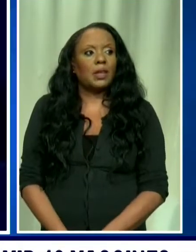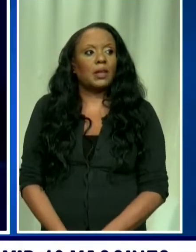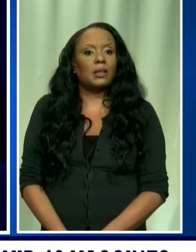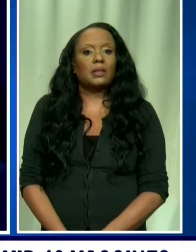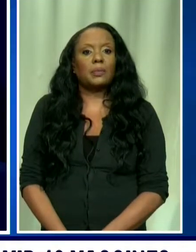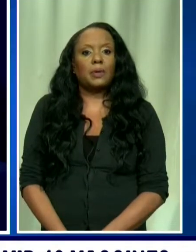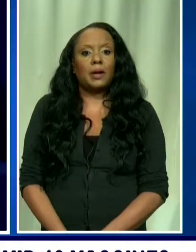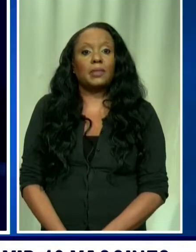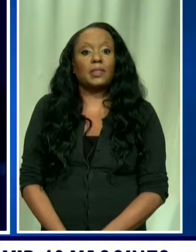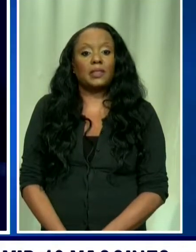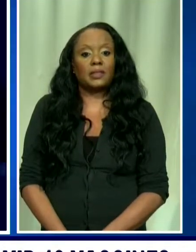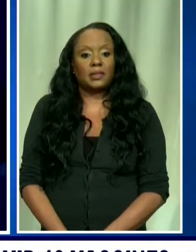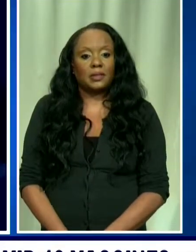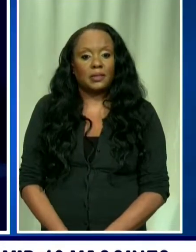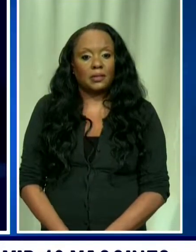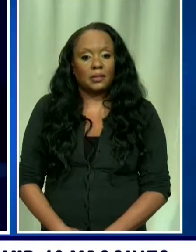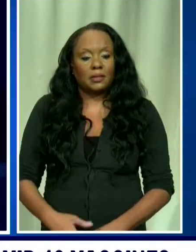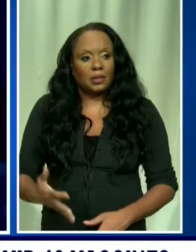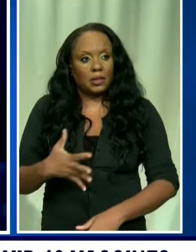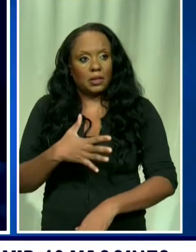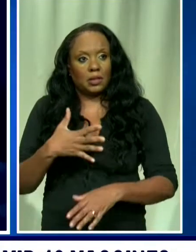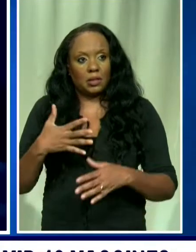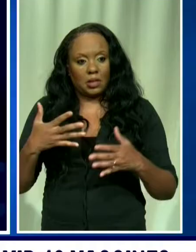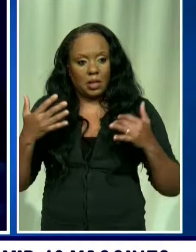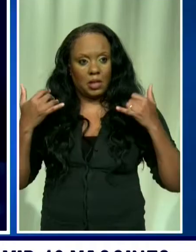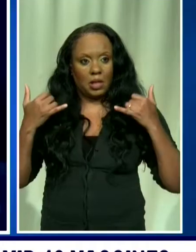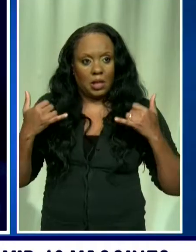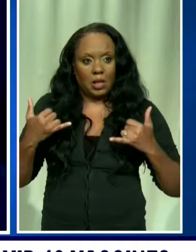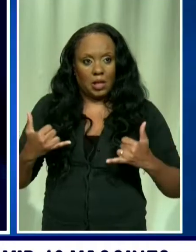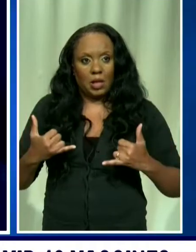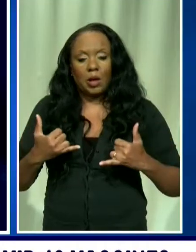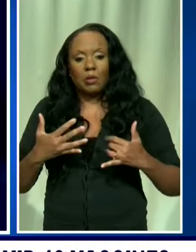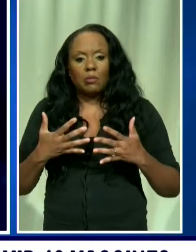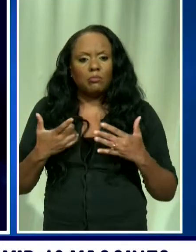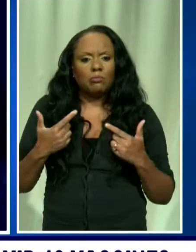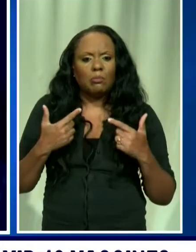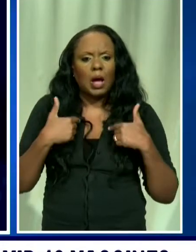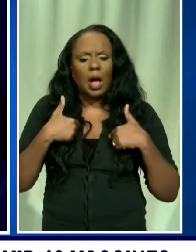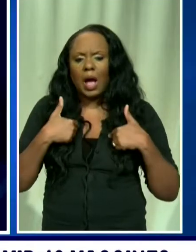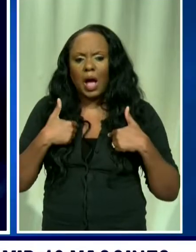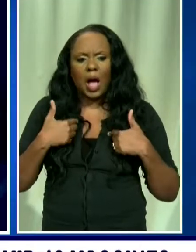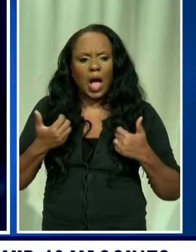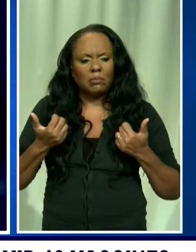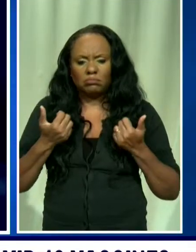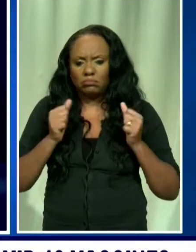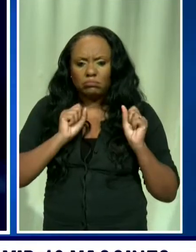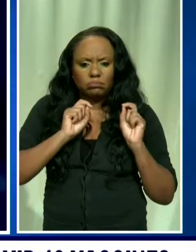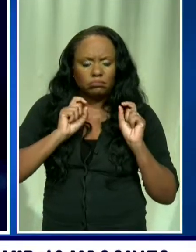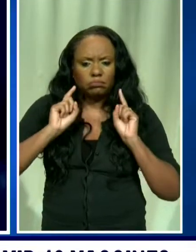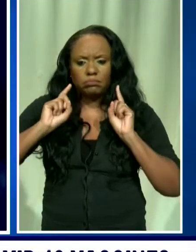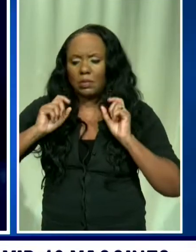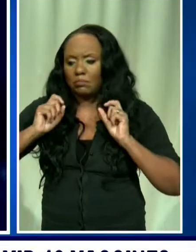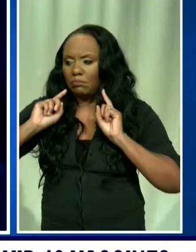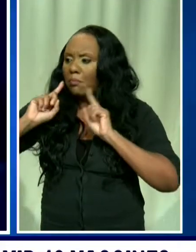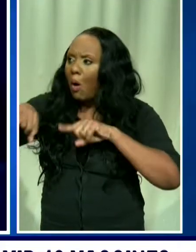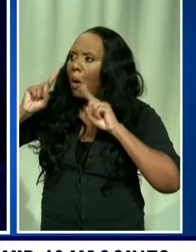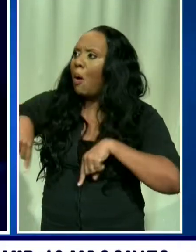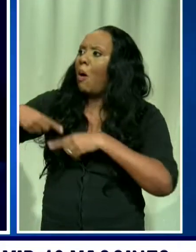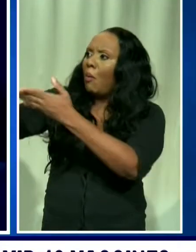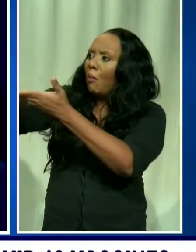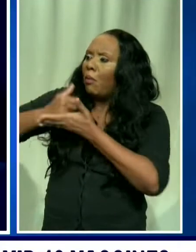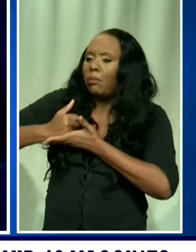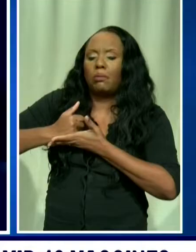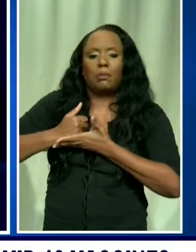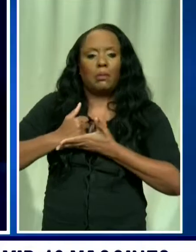the vaccination team, and the rollout is a bit slow. I don't have the figures in front of me,